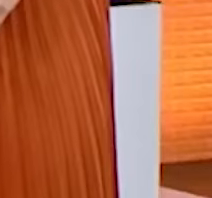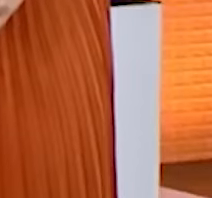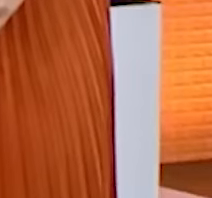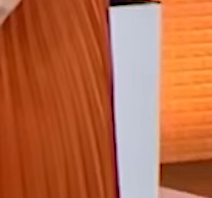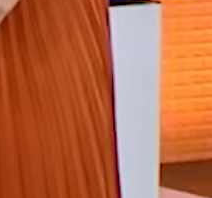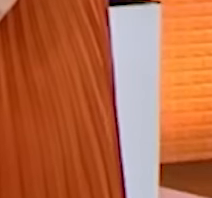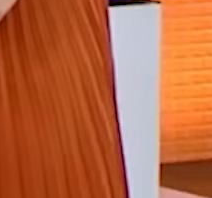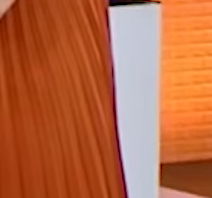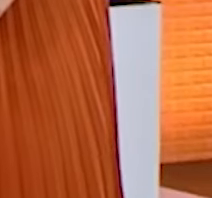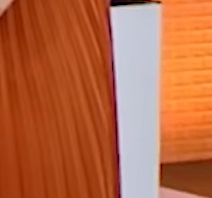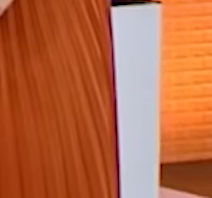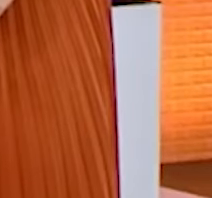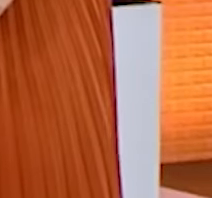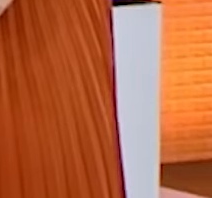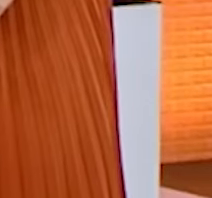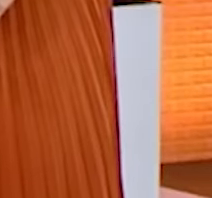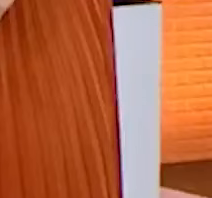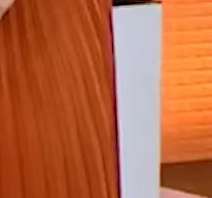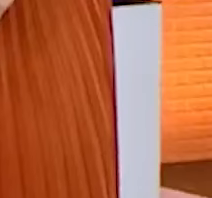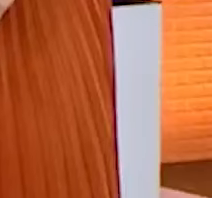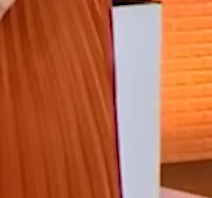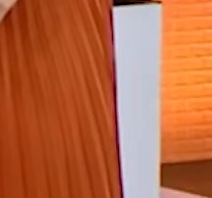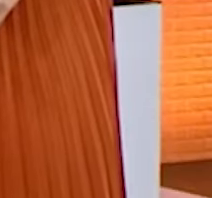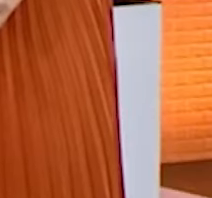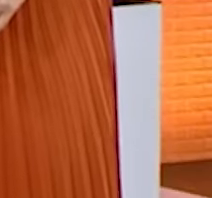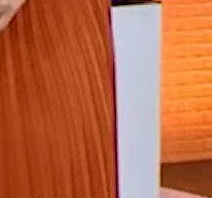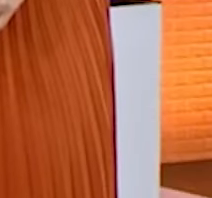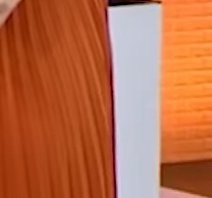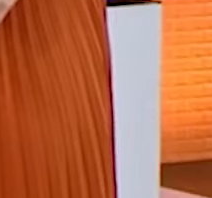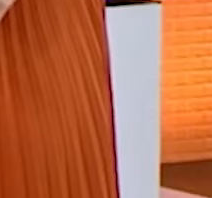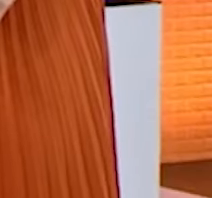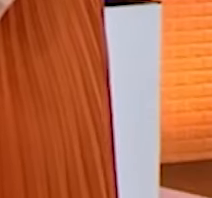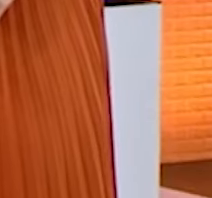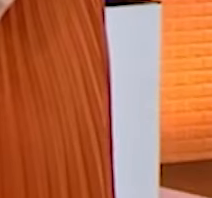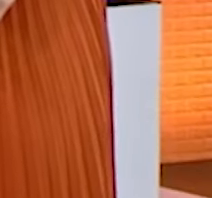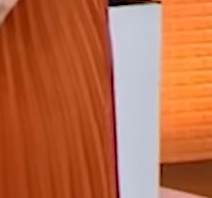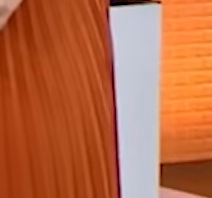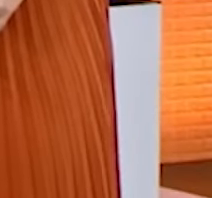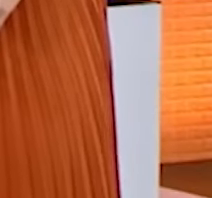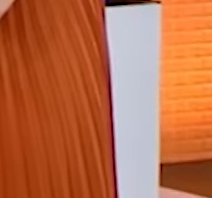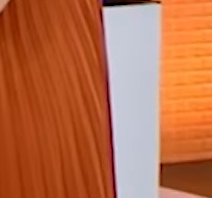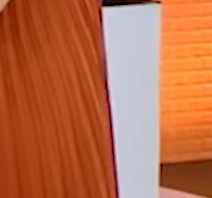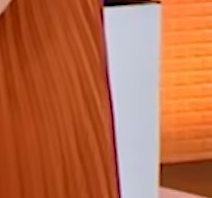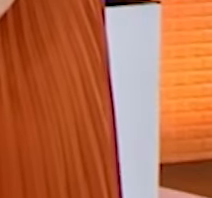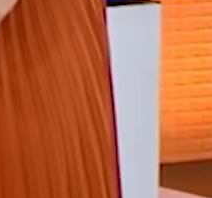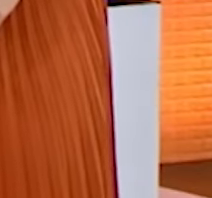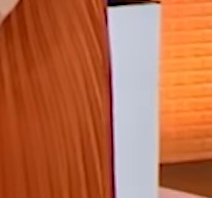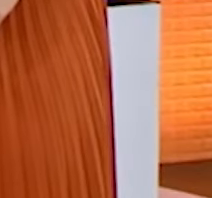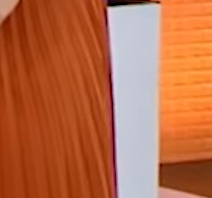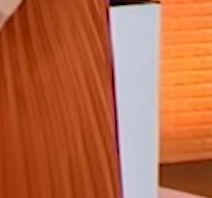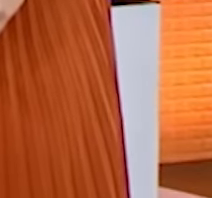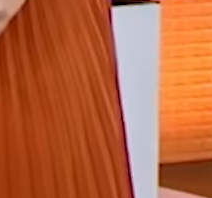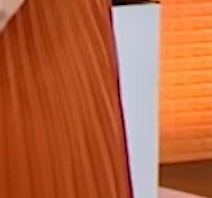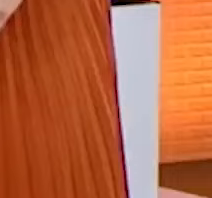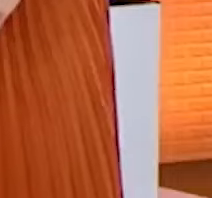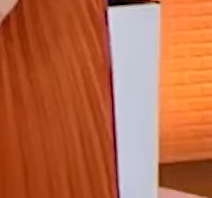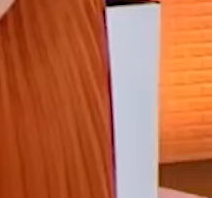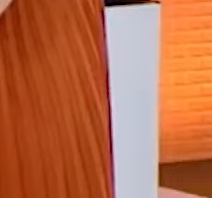Mga kapuso, para una ka sa mga balita, mag-subscribe sa GMA Integrated News sa YouTube. Sa mga kapuso abroad, subaybayan niyo